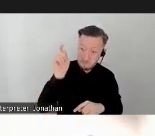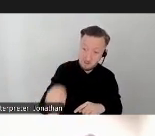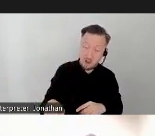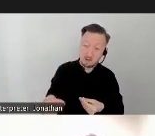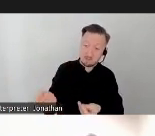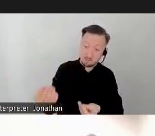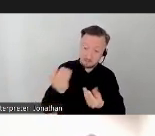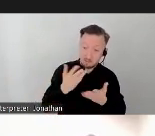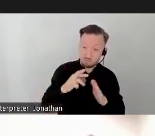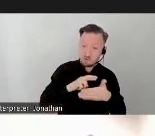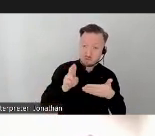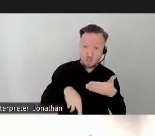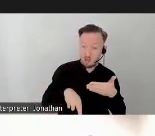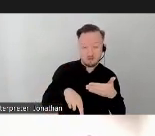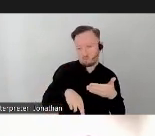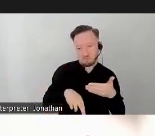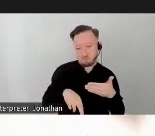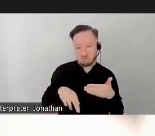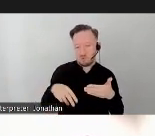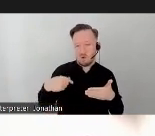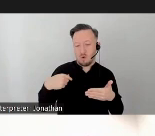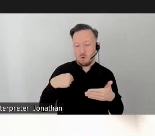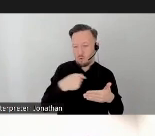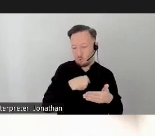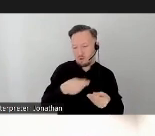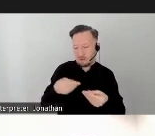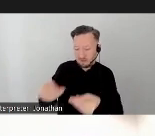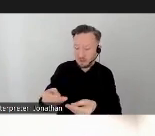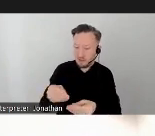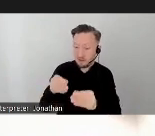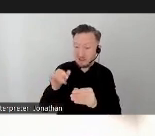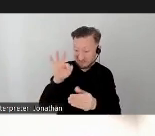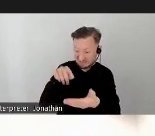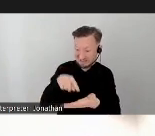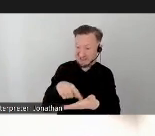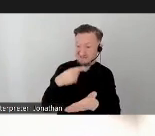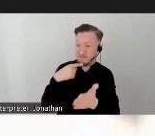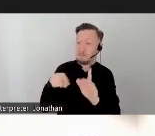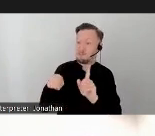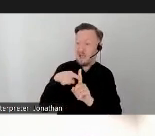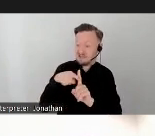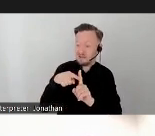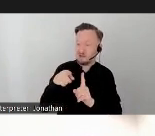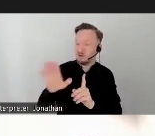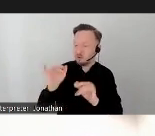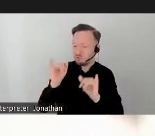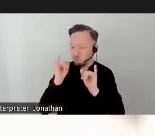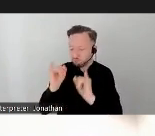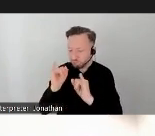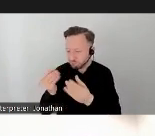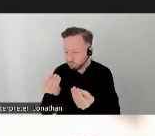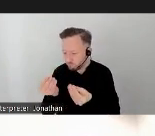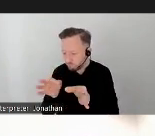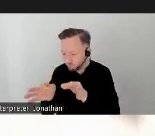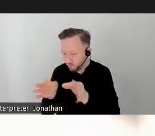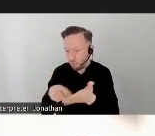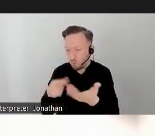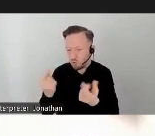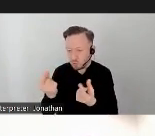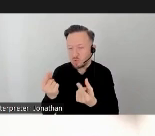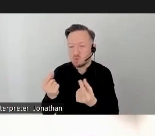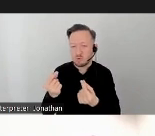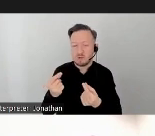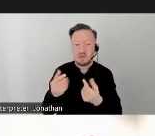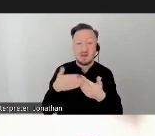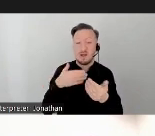give them instructions of what to do if it is positive. And of course, even if it's a negative result, we're still promoting timely screenings,